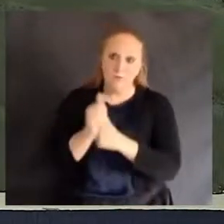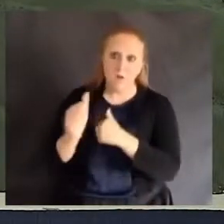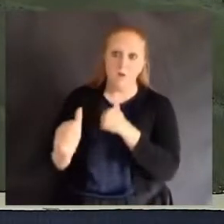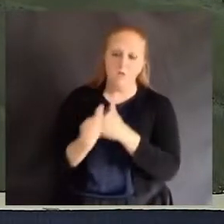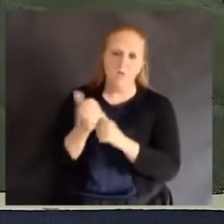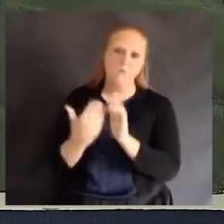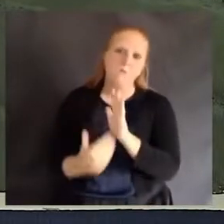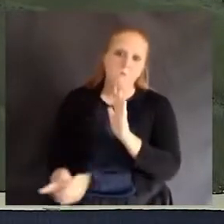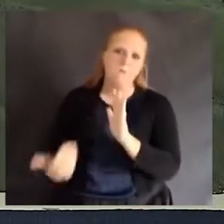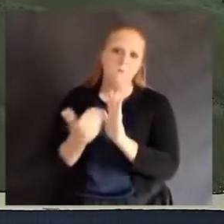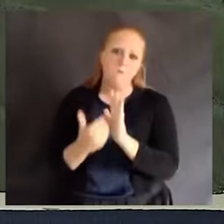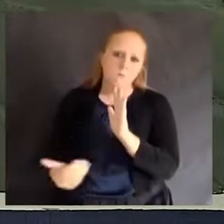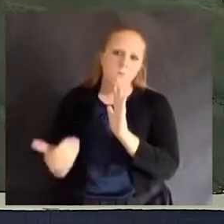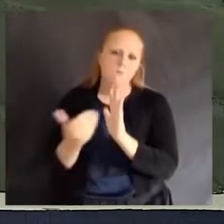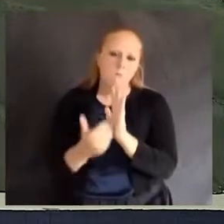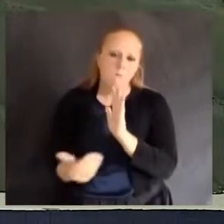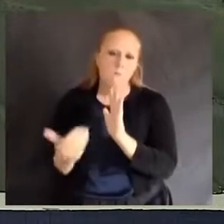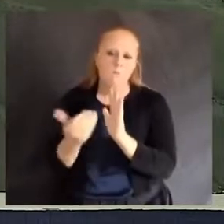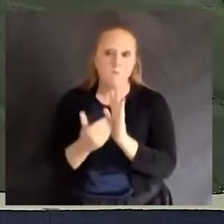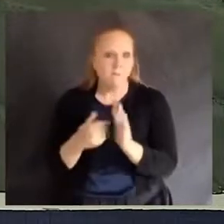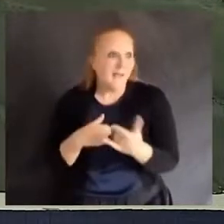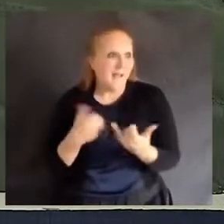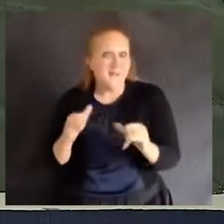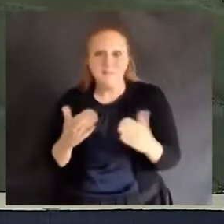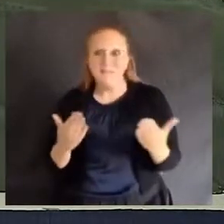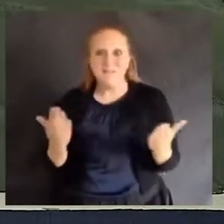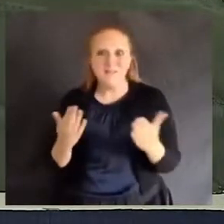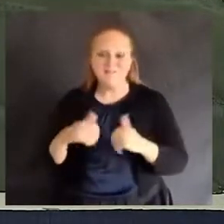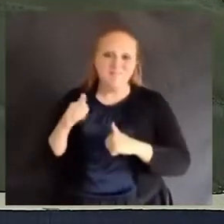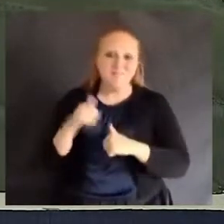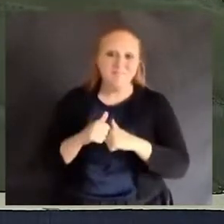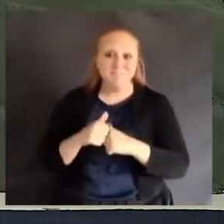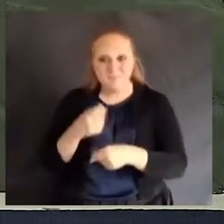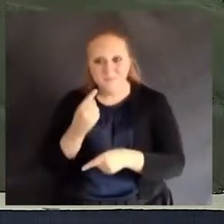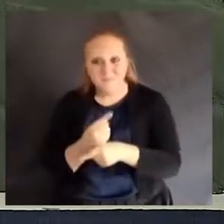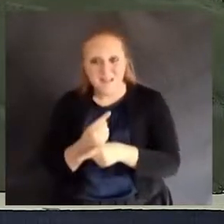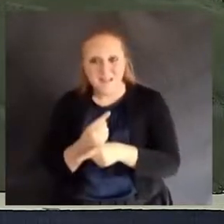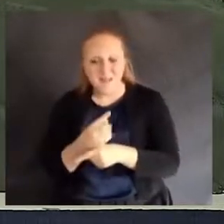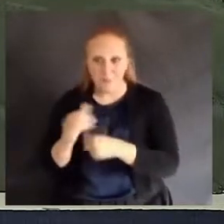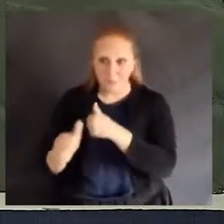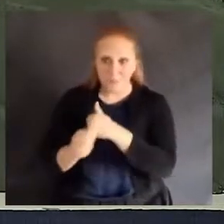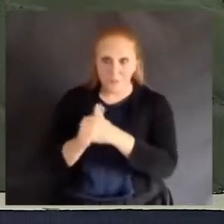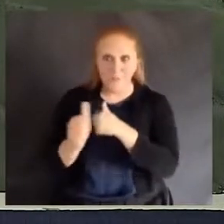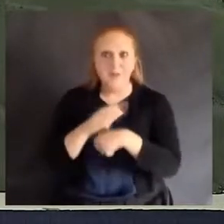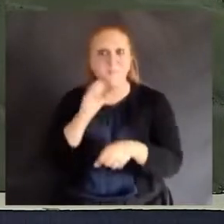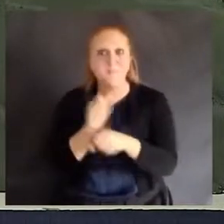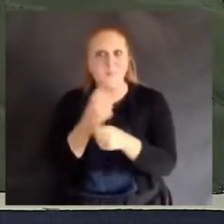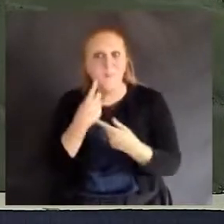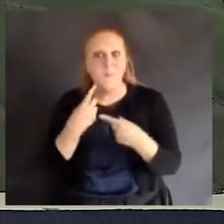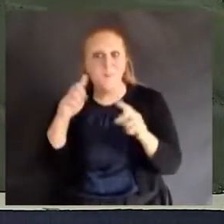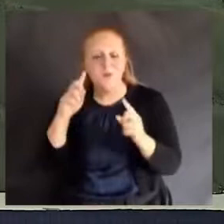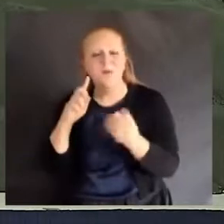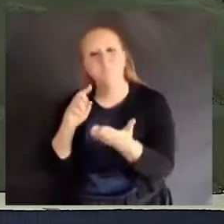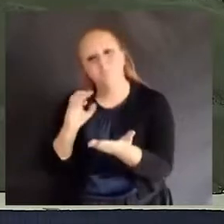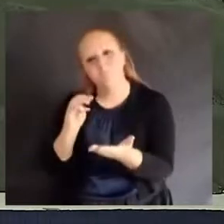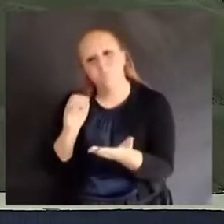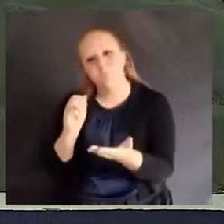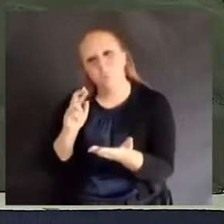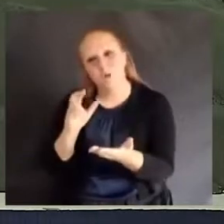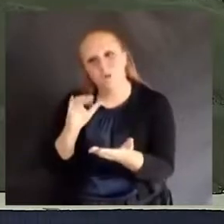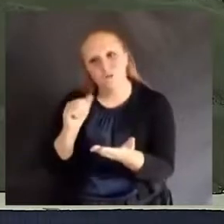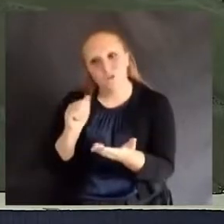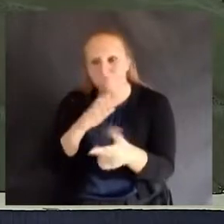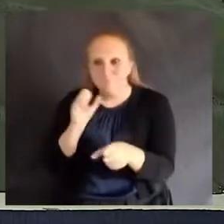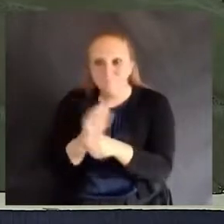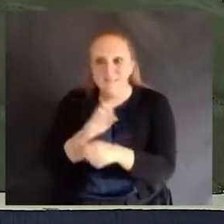How many times have we been through this? I'm still here, right? Do you think the threat is going to work, Marcia? Do you really think the threat